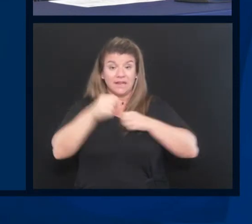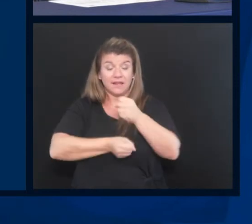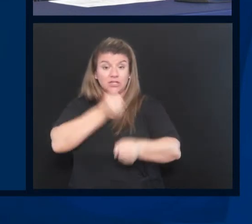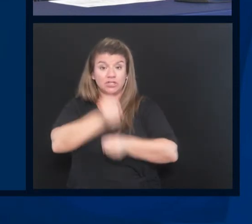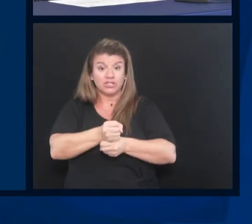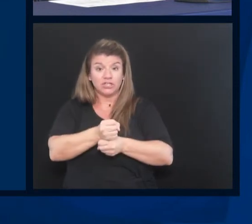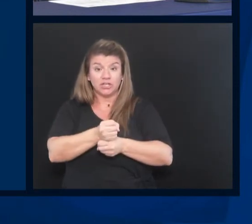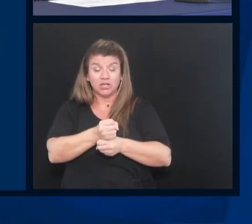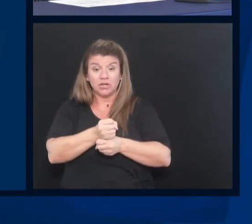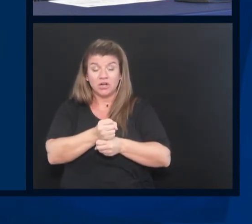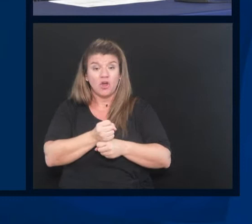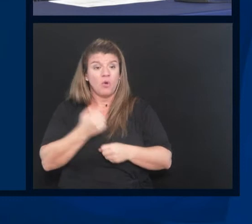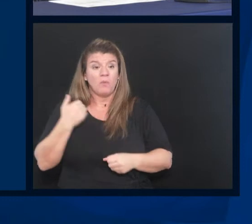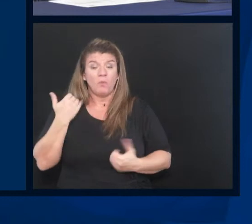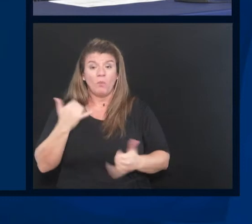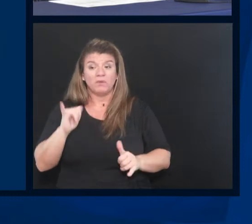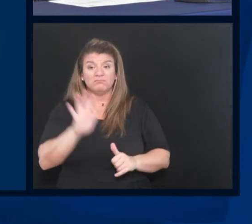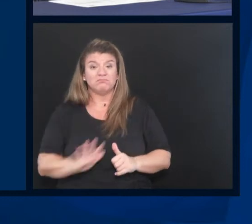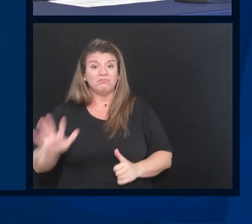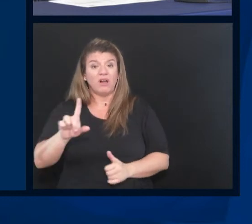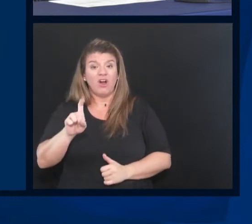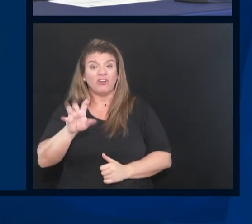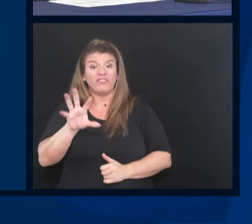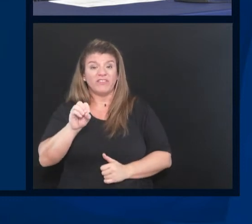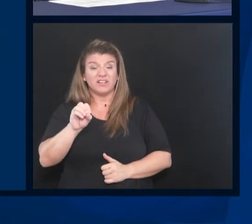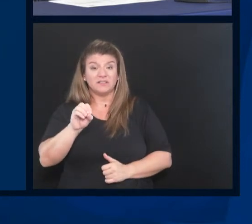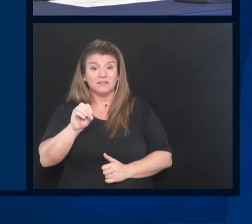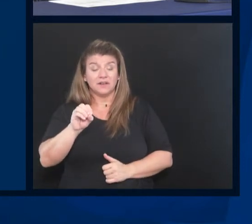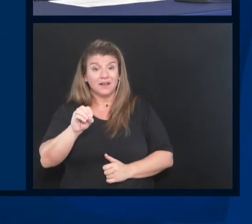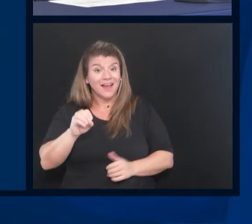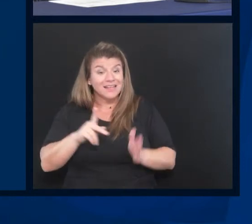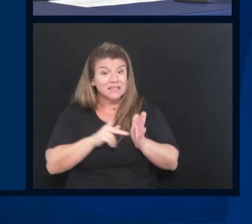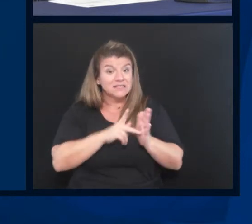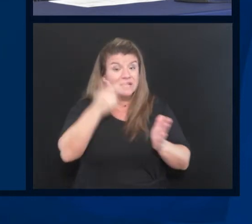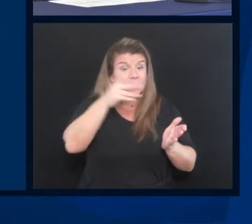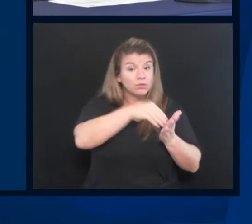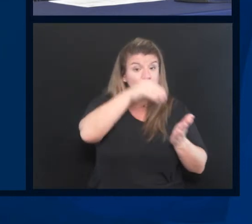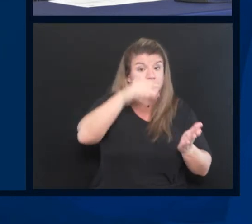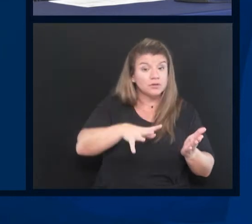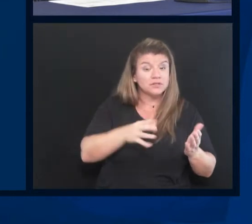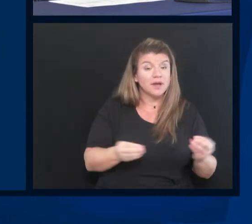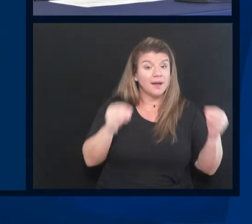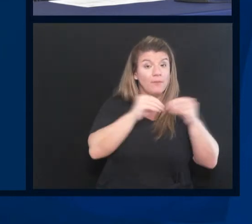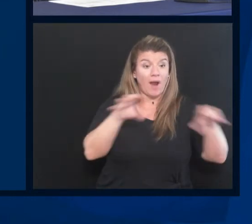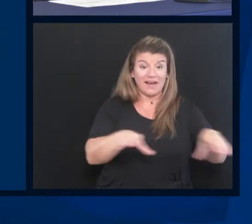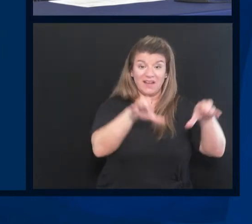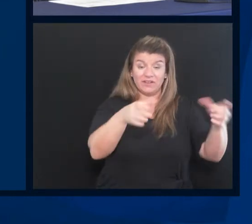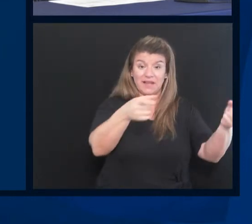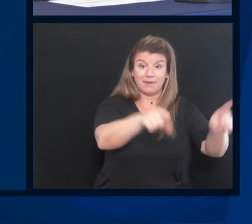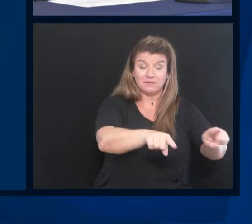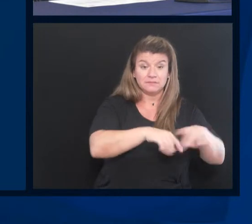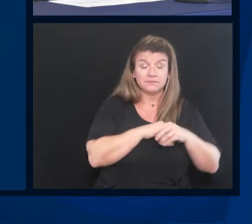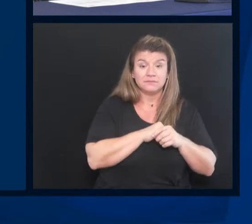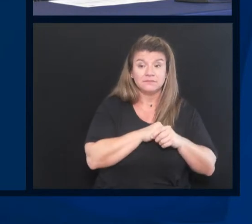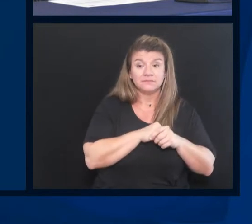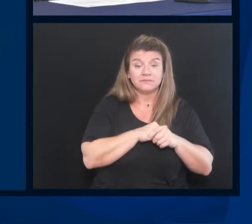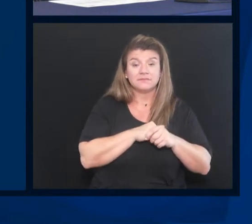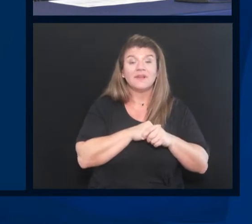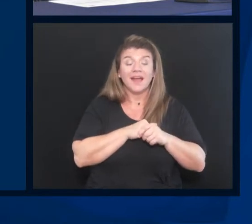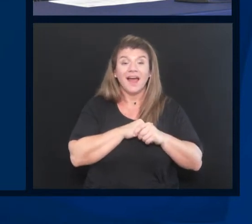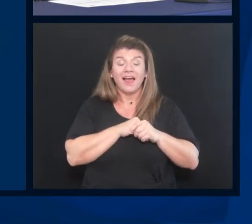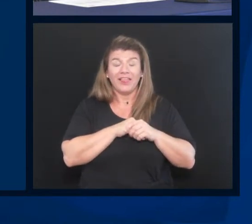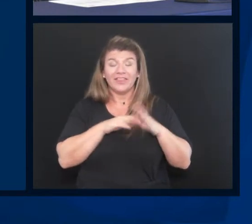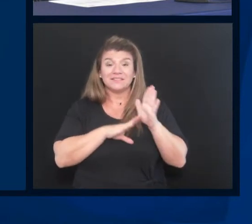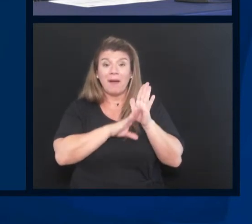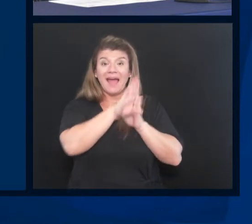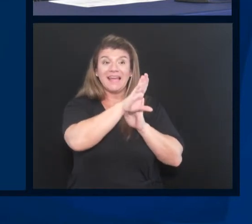haven't touched over 150, with twice as many students on campus and a lot more activities. The curve, the spike